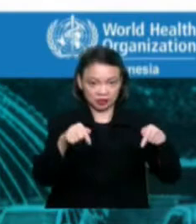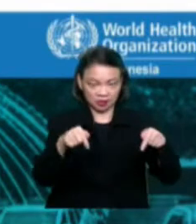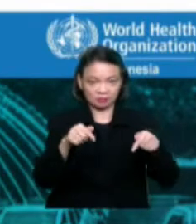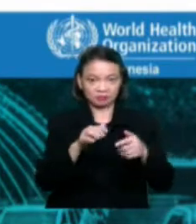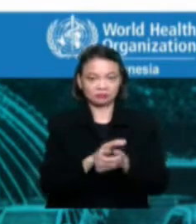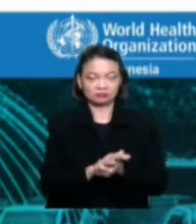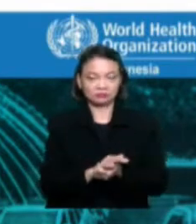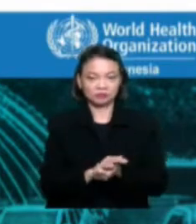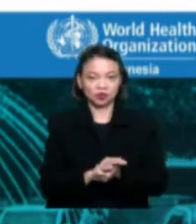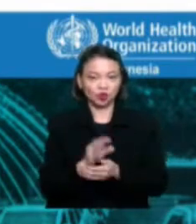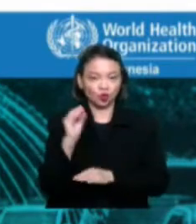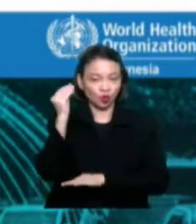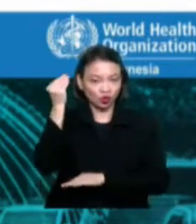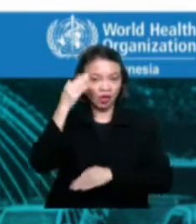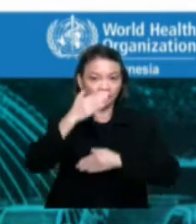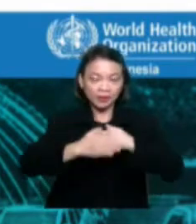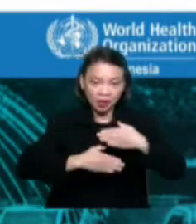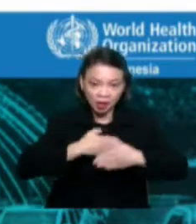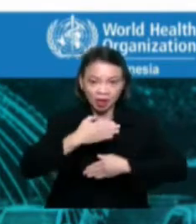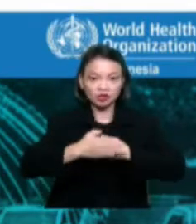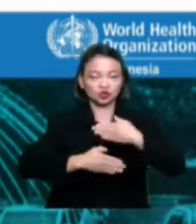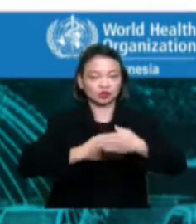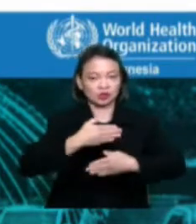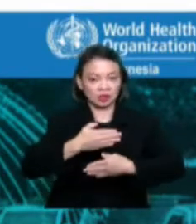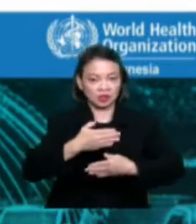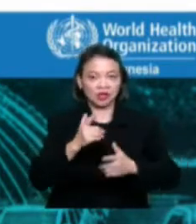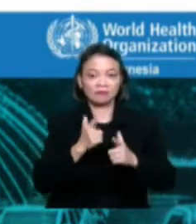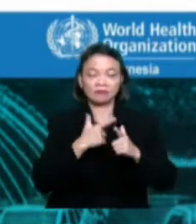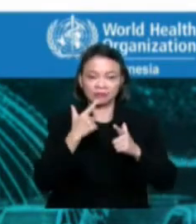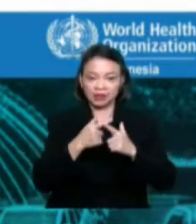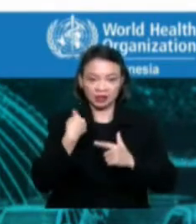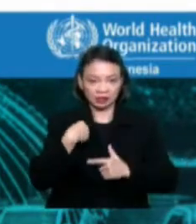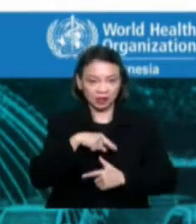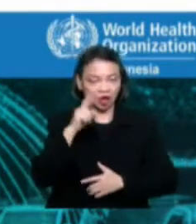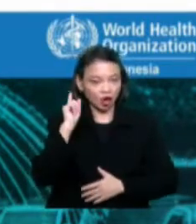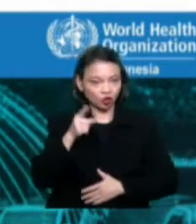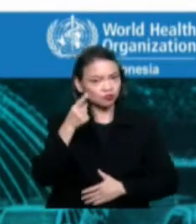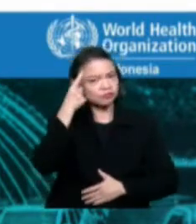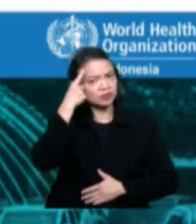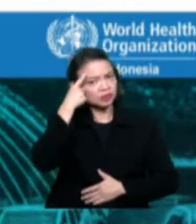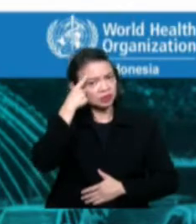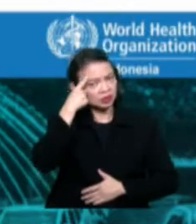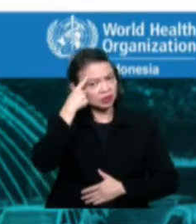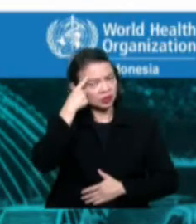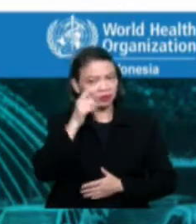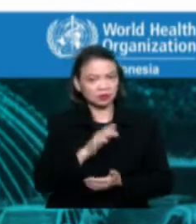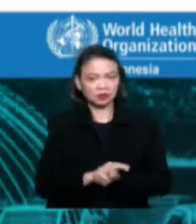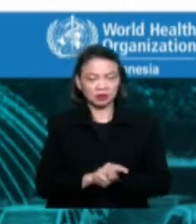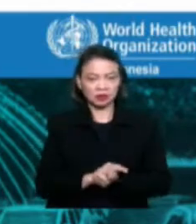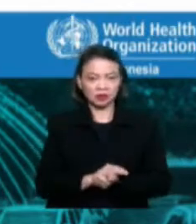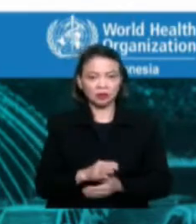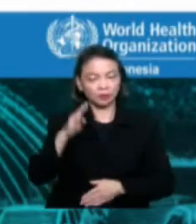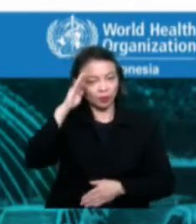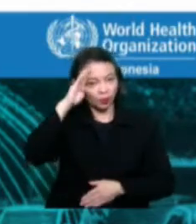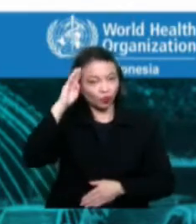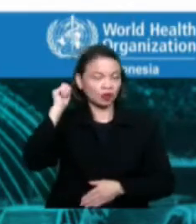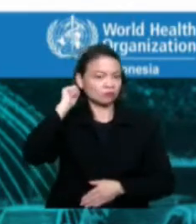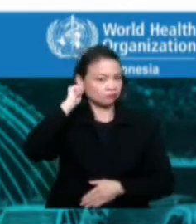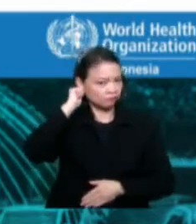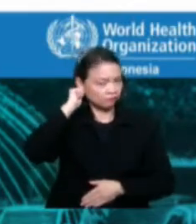is an important goal for UN and the world as all the member states. And by 2030, we look forward to achieve significant improvements in these